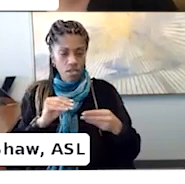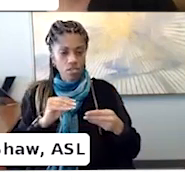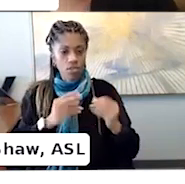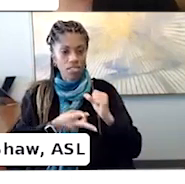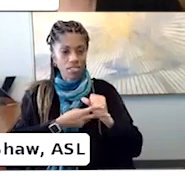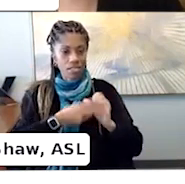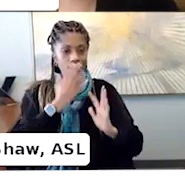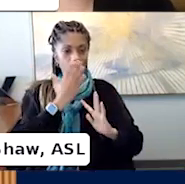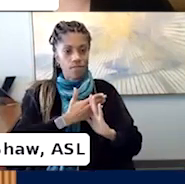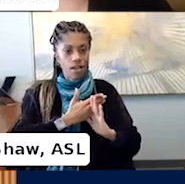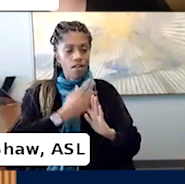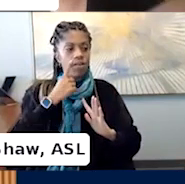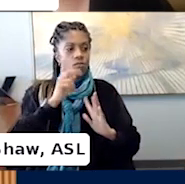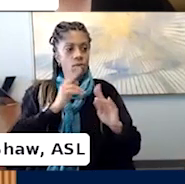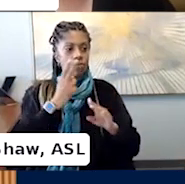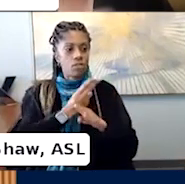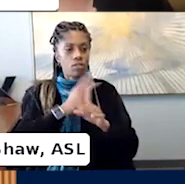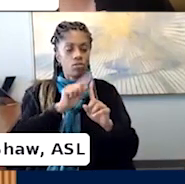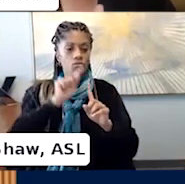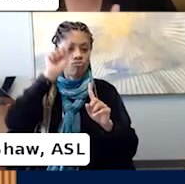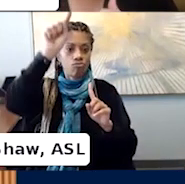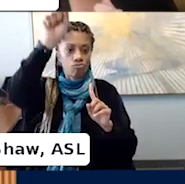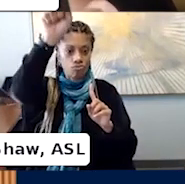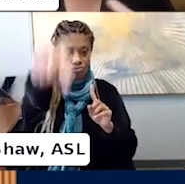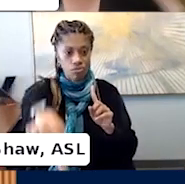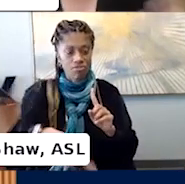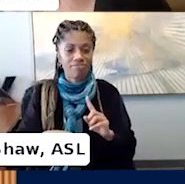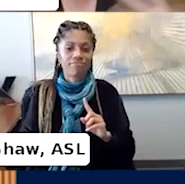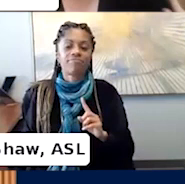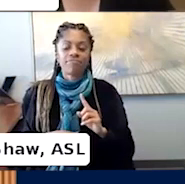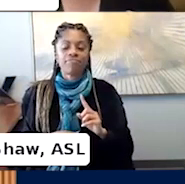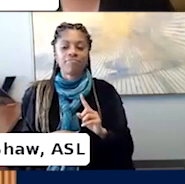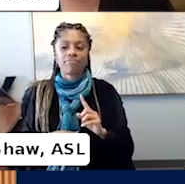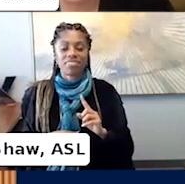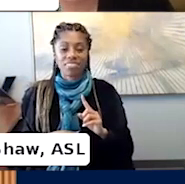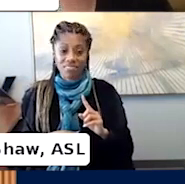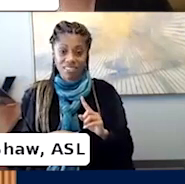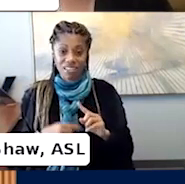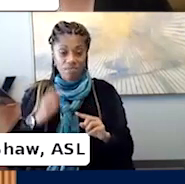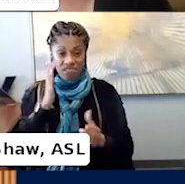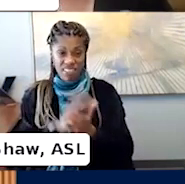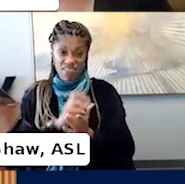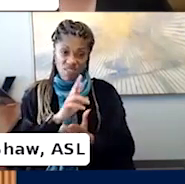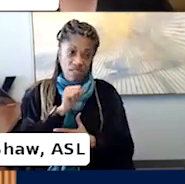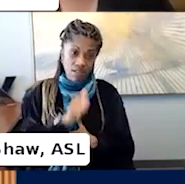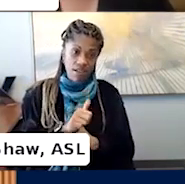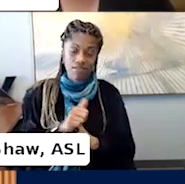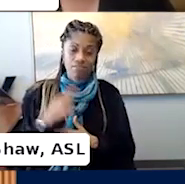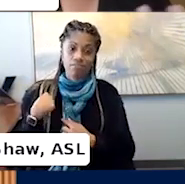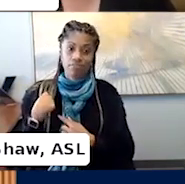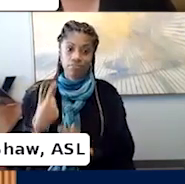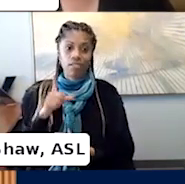from one another. So we've been doing this for 20 years with that really simple idea that just is to